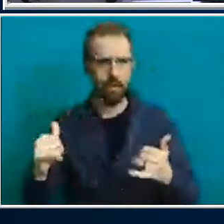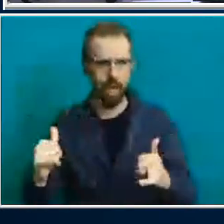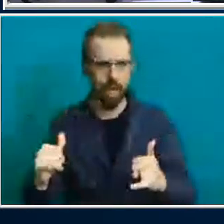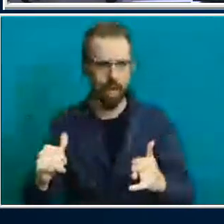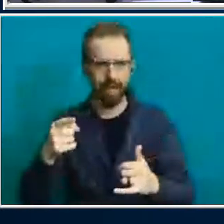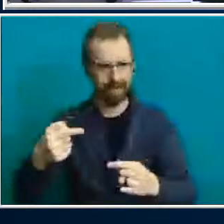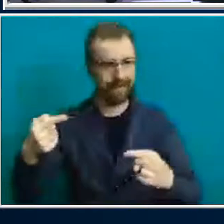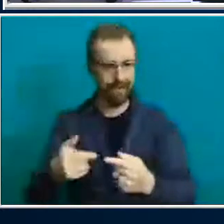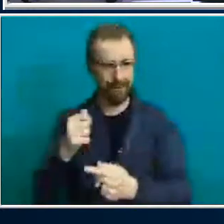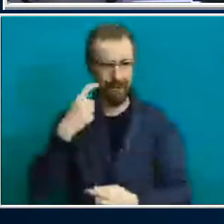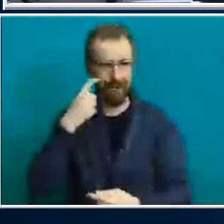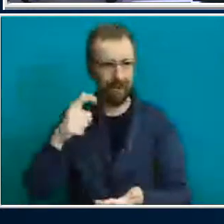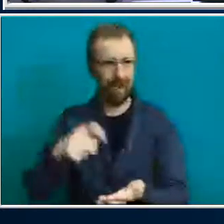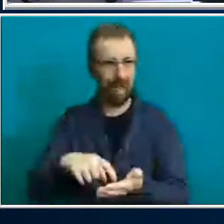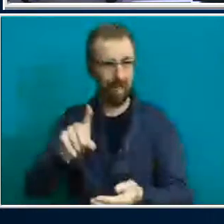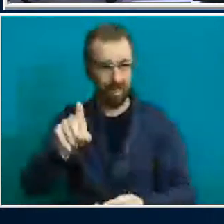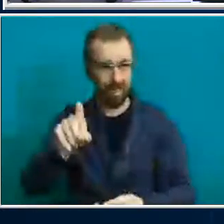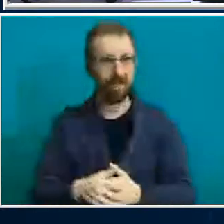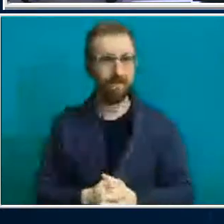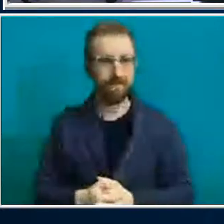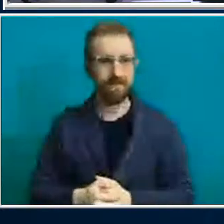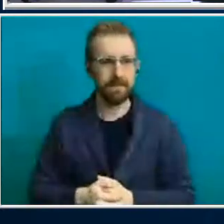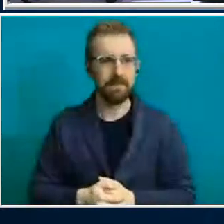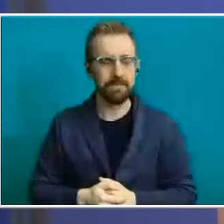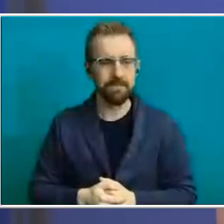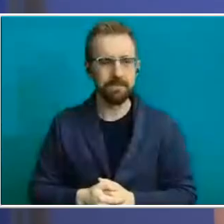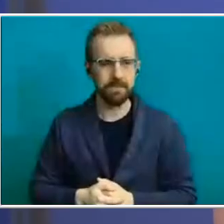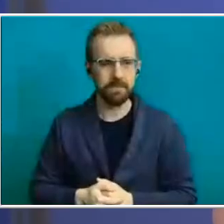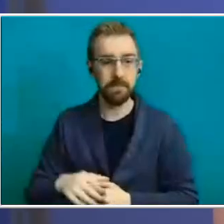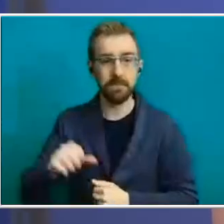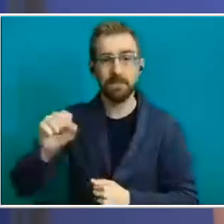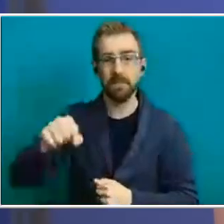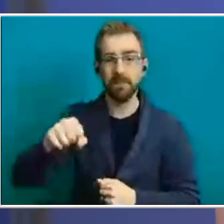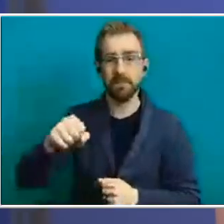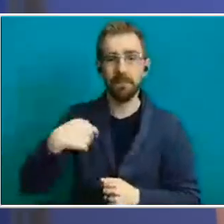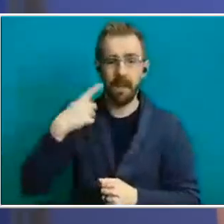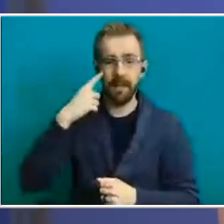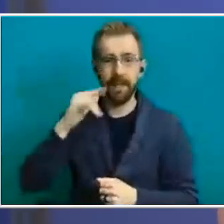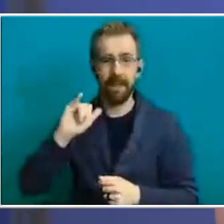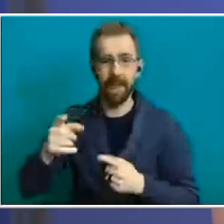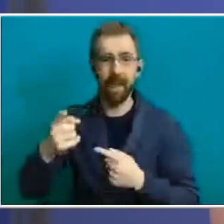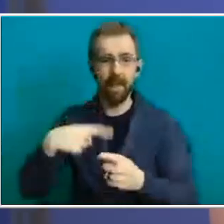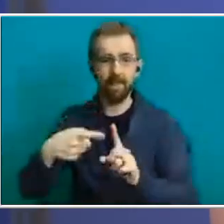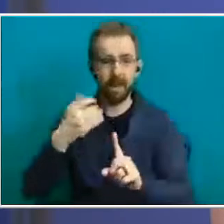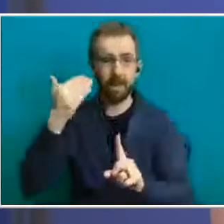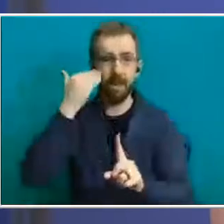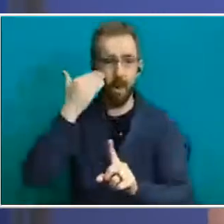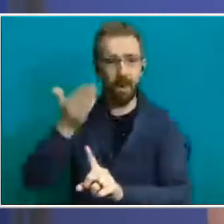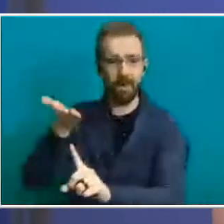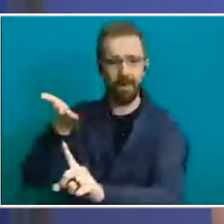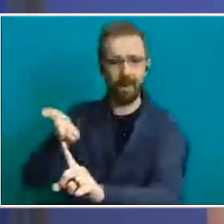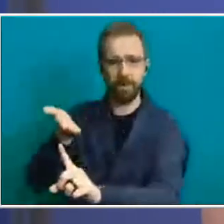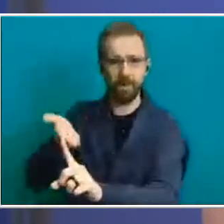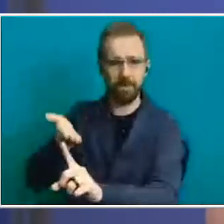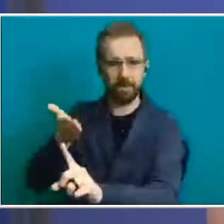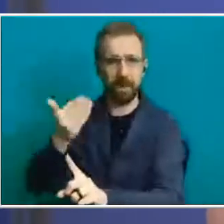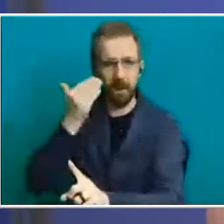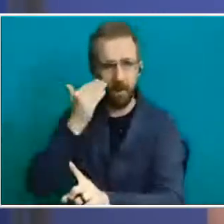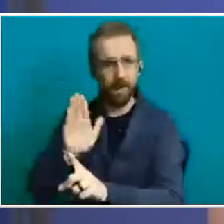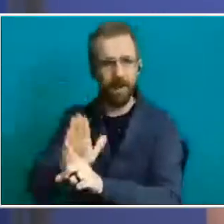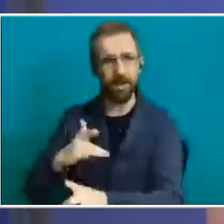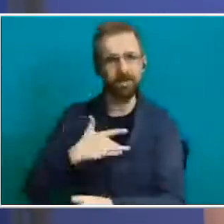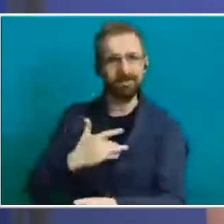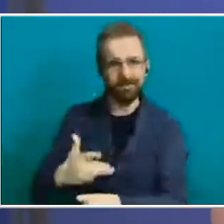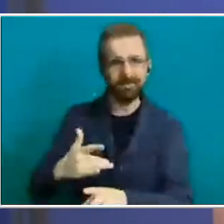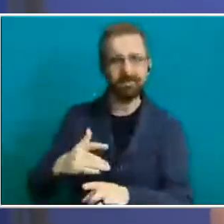tell that they have an injury? Yeah, and I think that comes from knowing them too. So knowing their typical mannerisms,